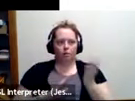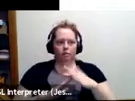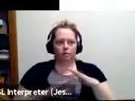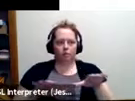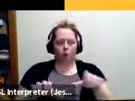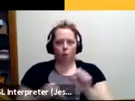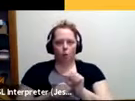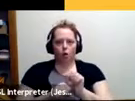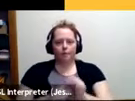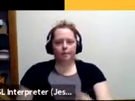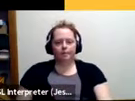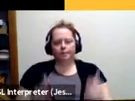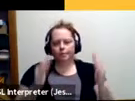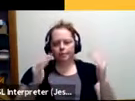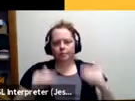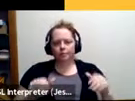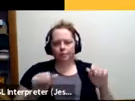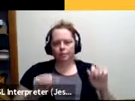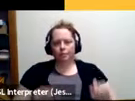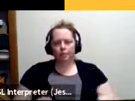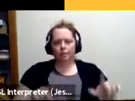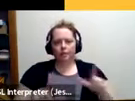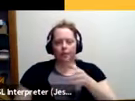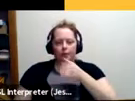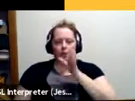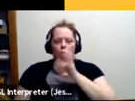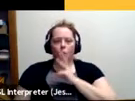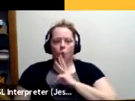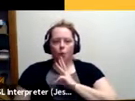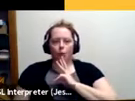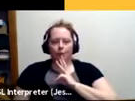slide. I'm gonna take a sip of water.